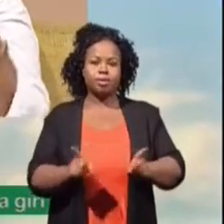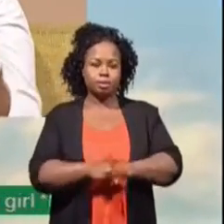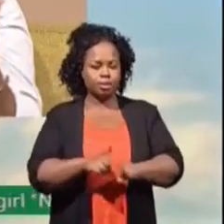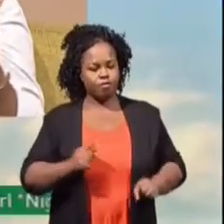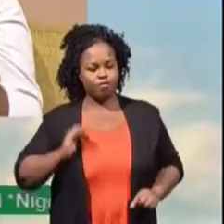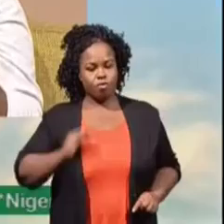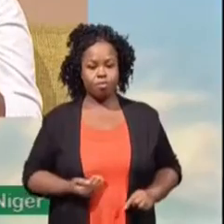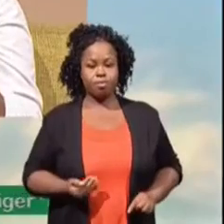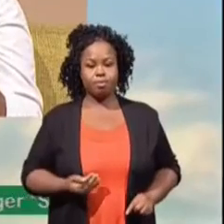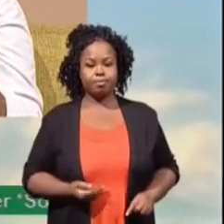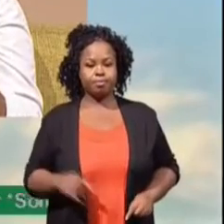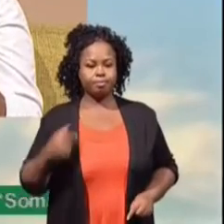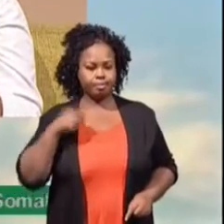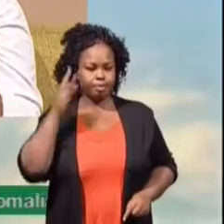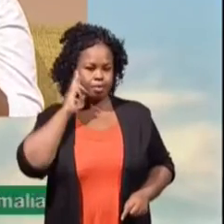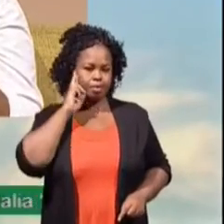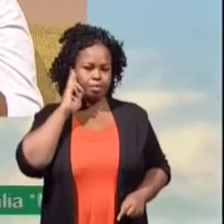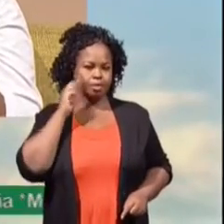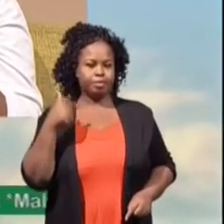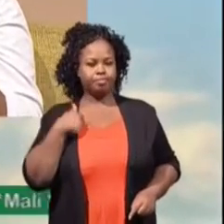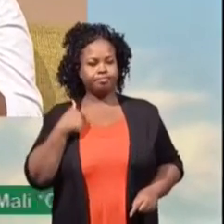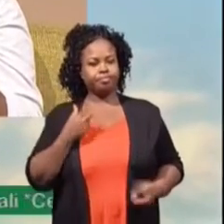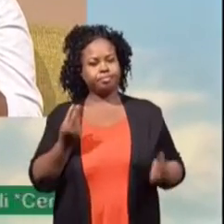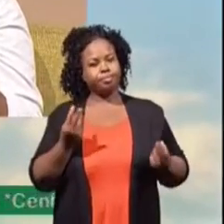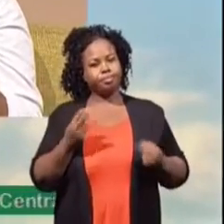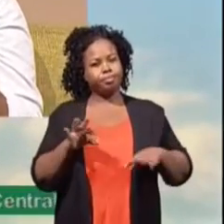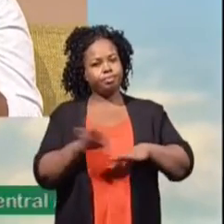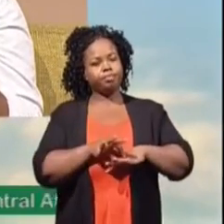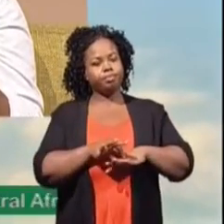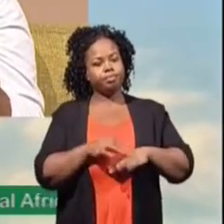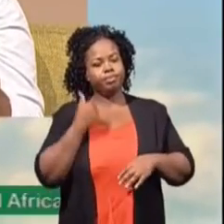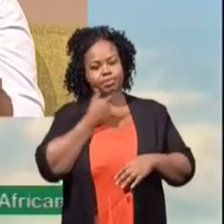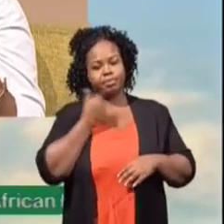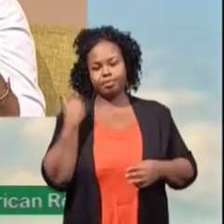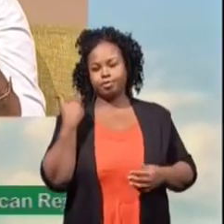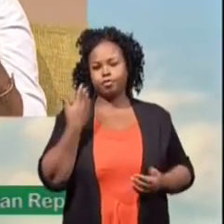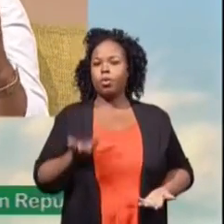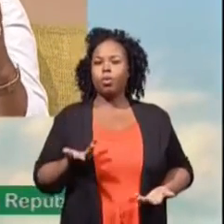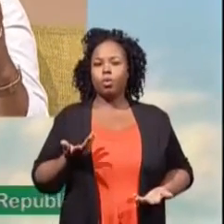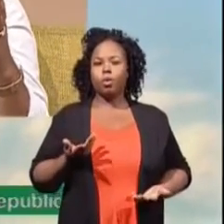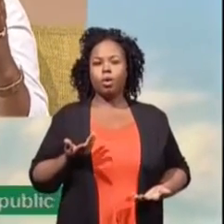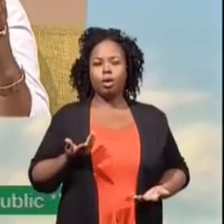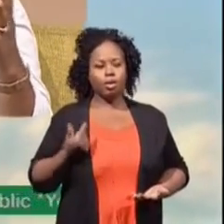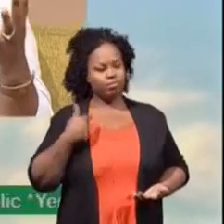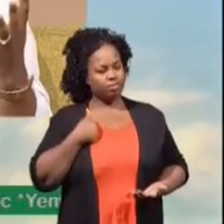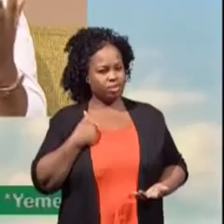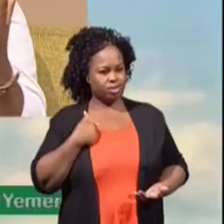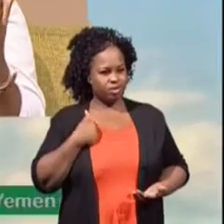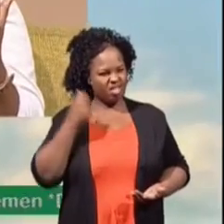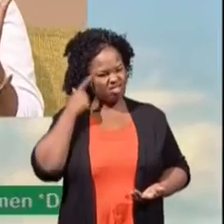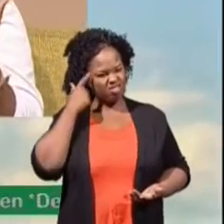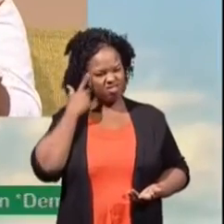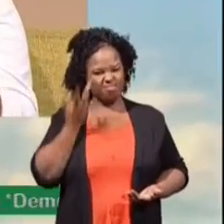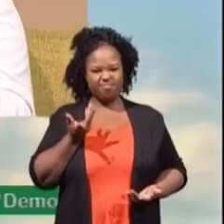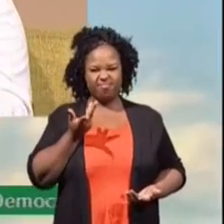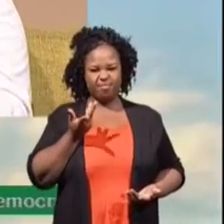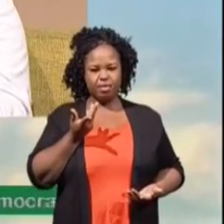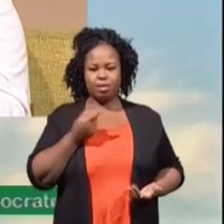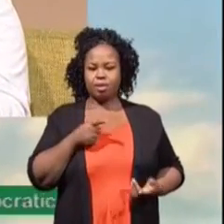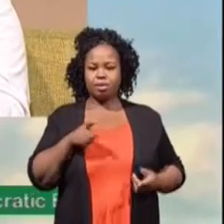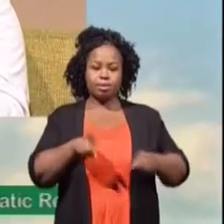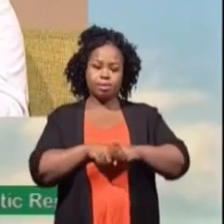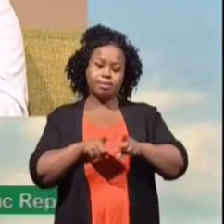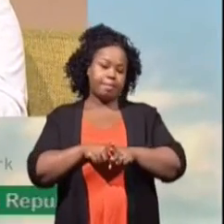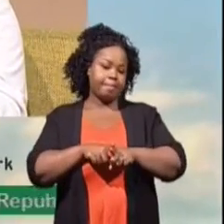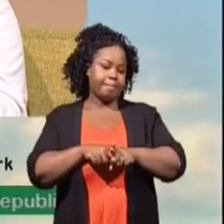are but us too. I remember I was a newlywed and I was so and as he formed